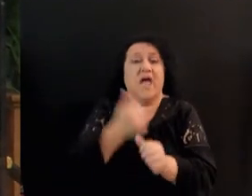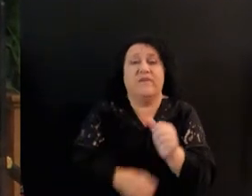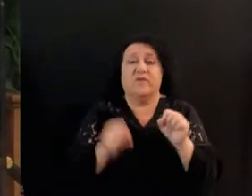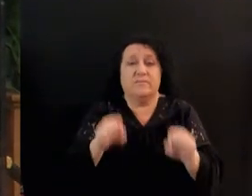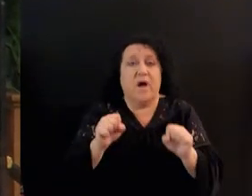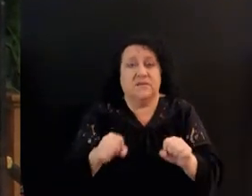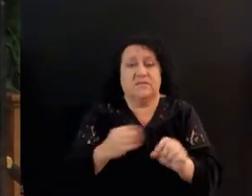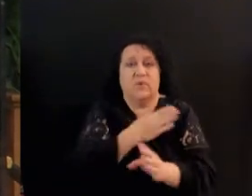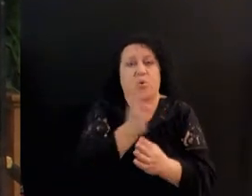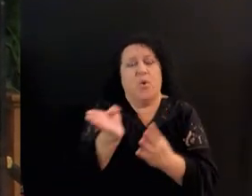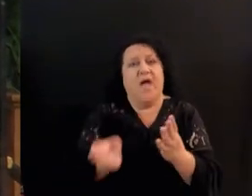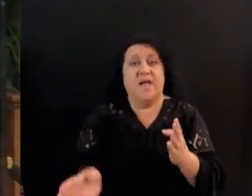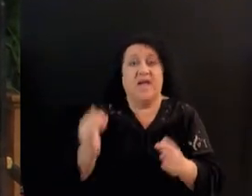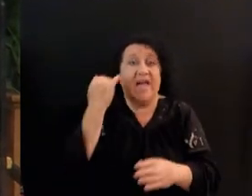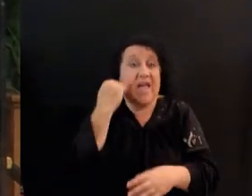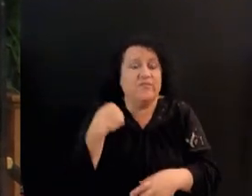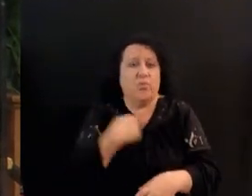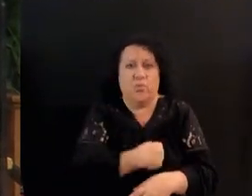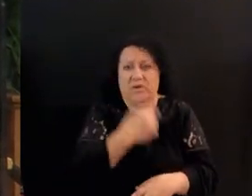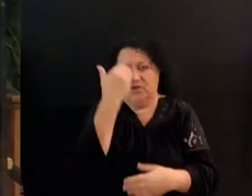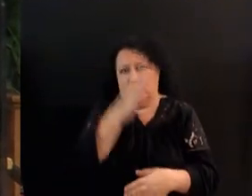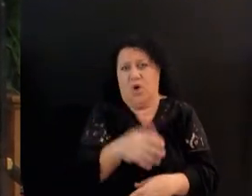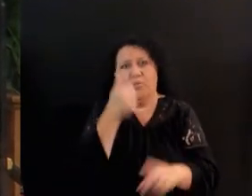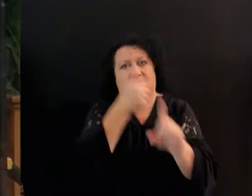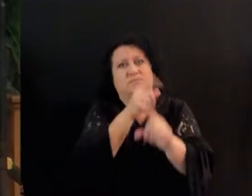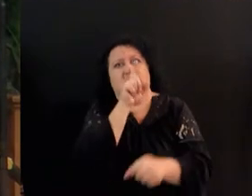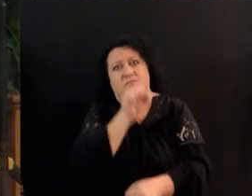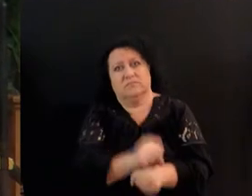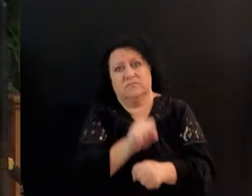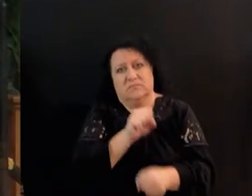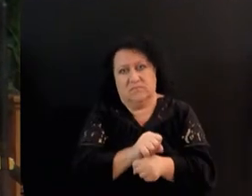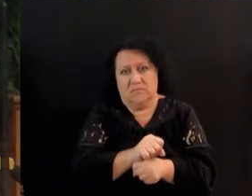he is first.